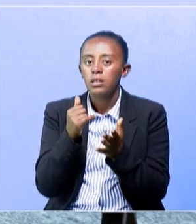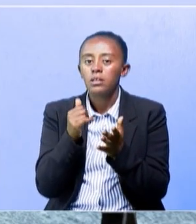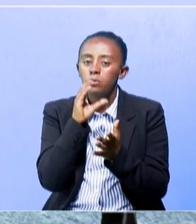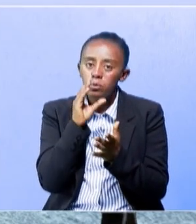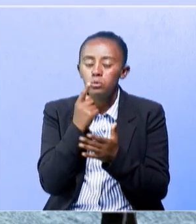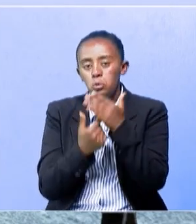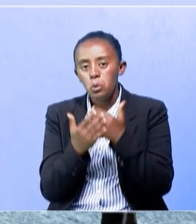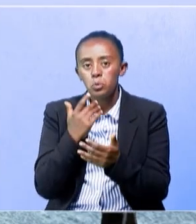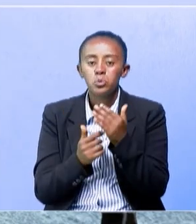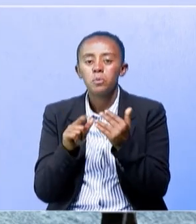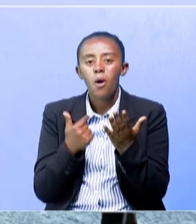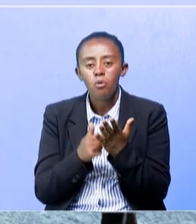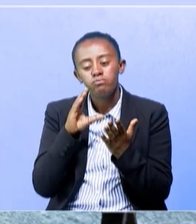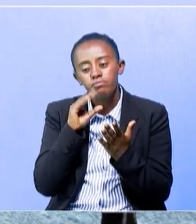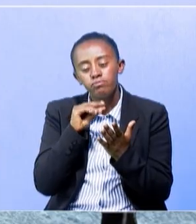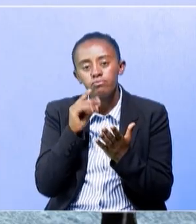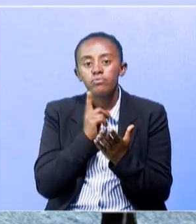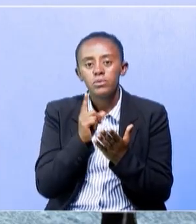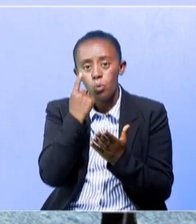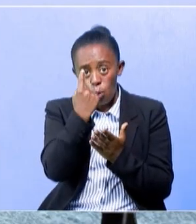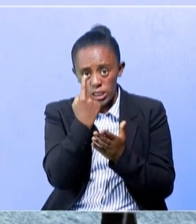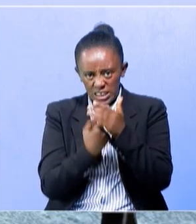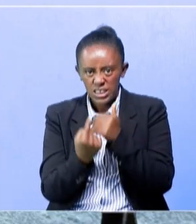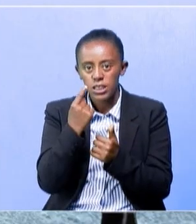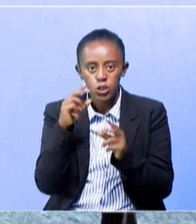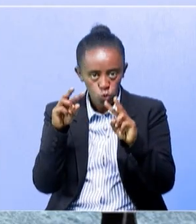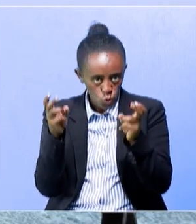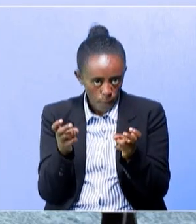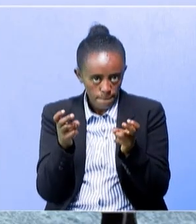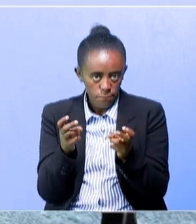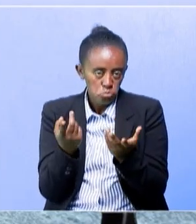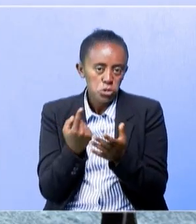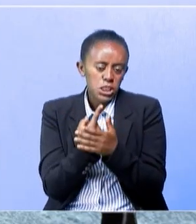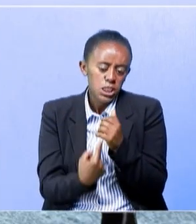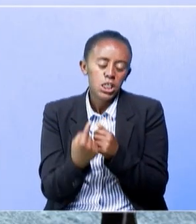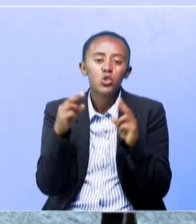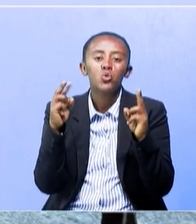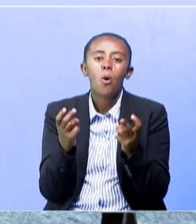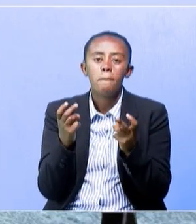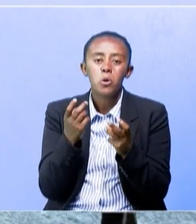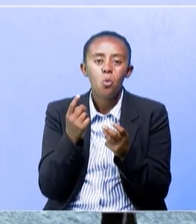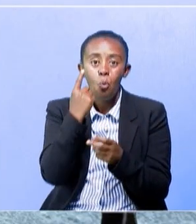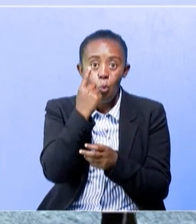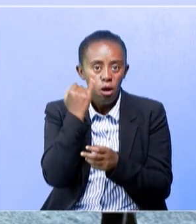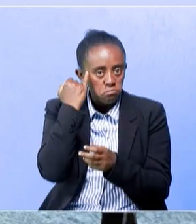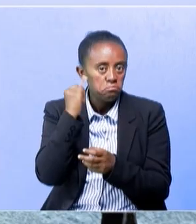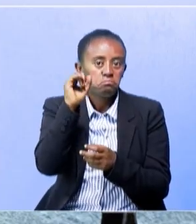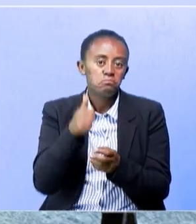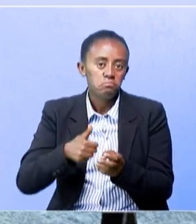about one or single topic. It should be single topic, okay? Or one main